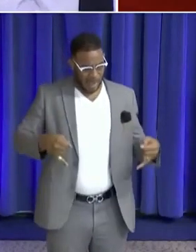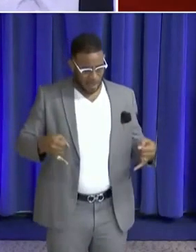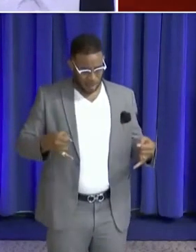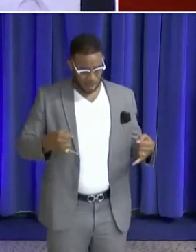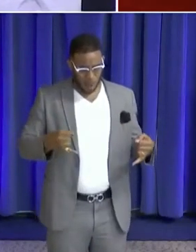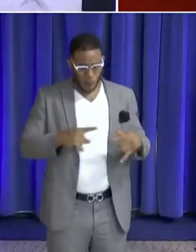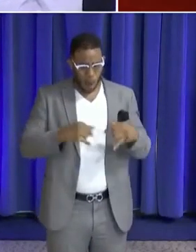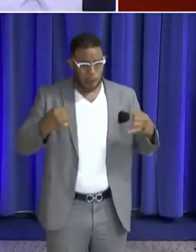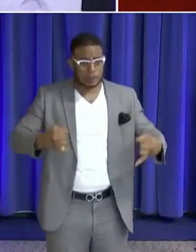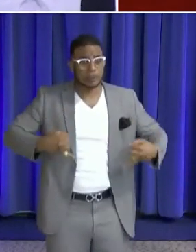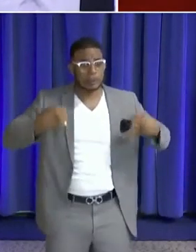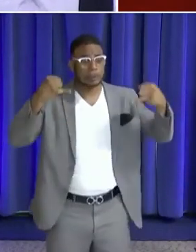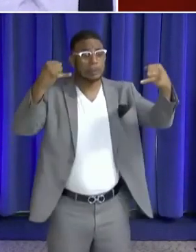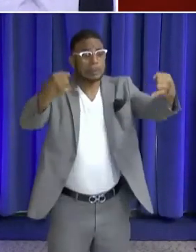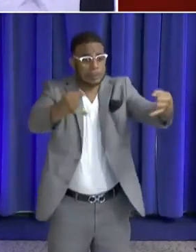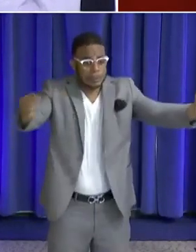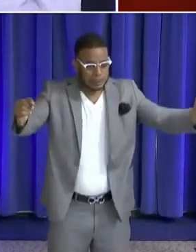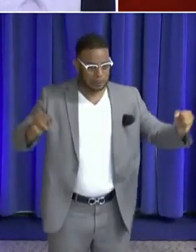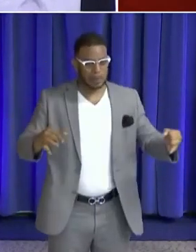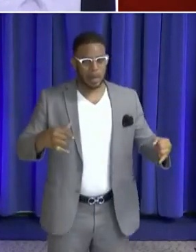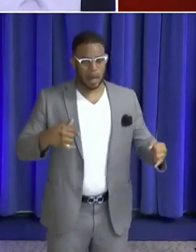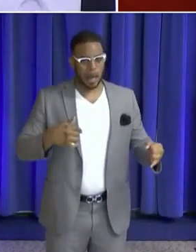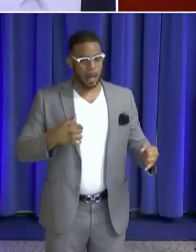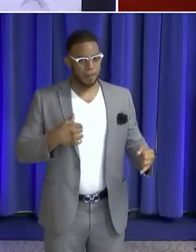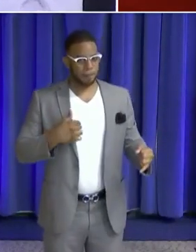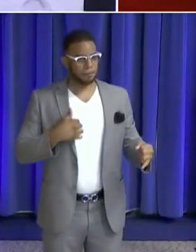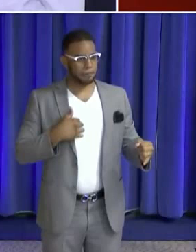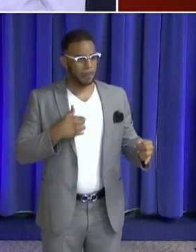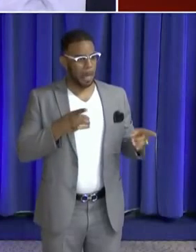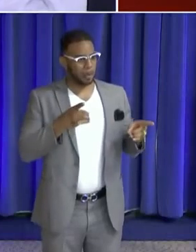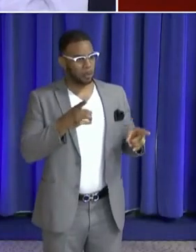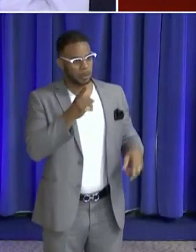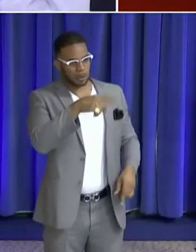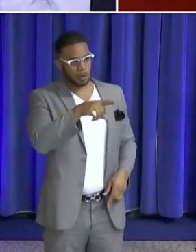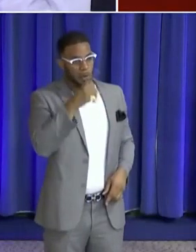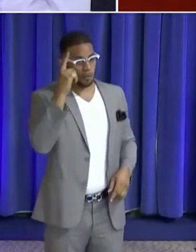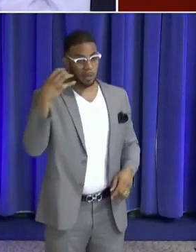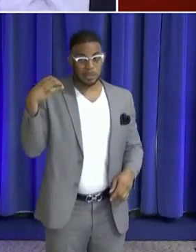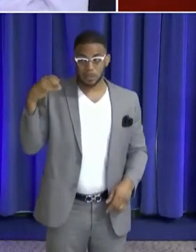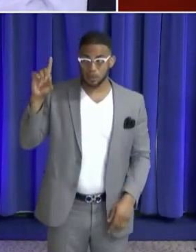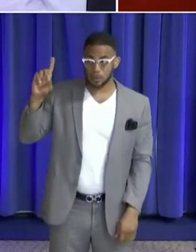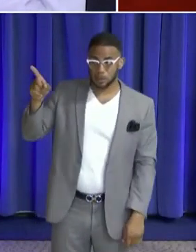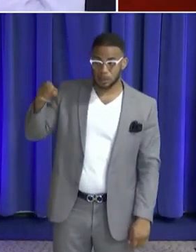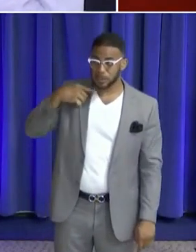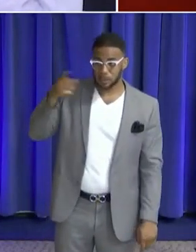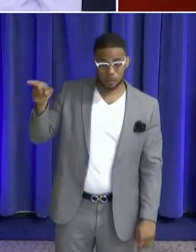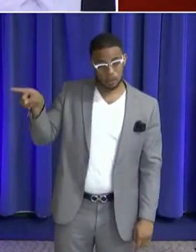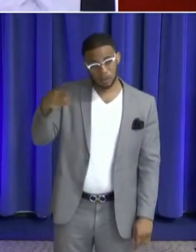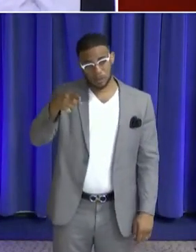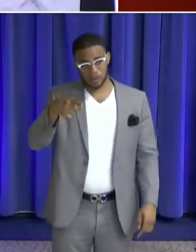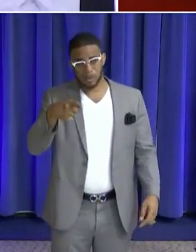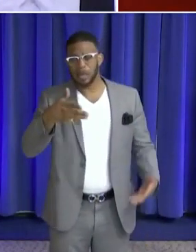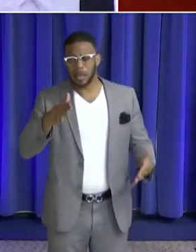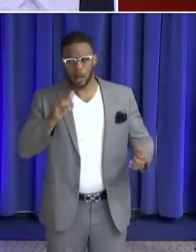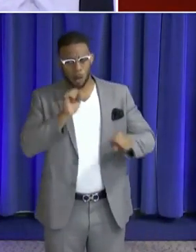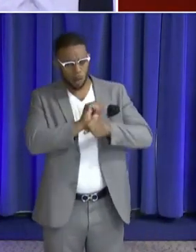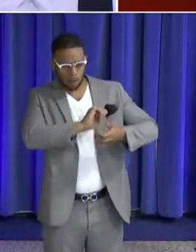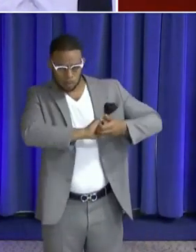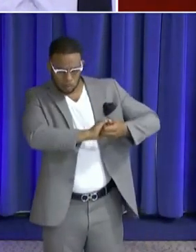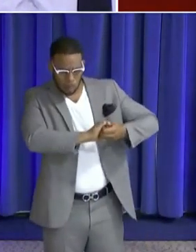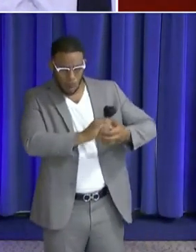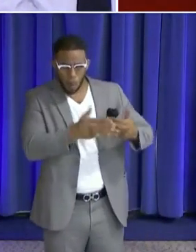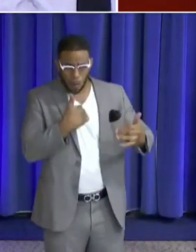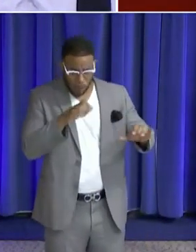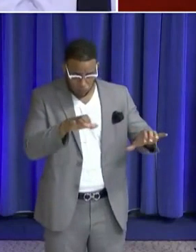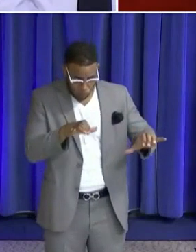out. And I directed at that time for the chief and others to let's work on whatever we